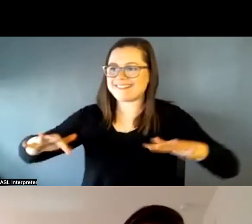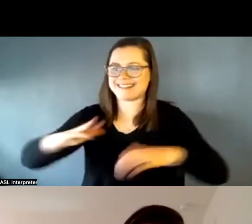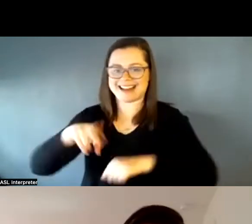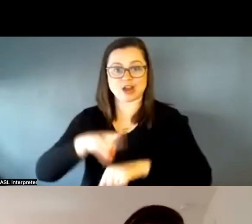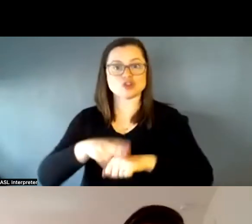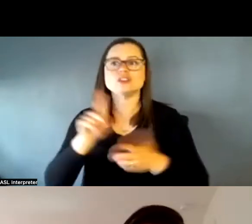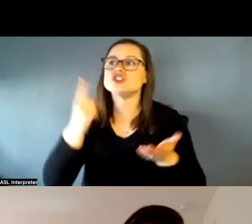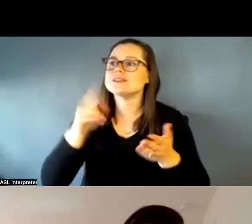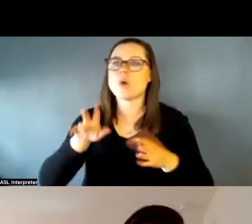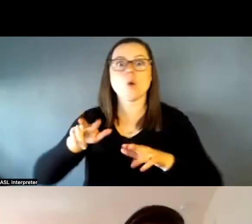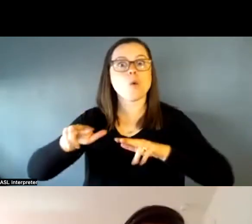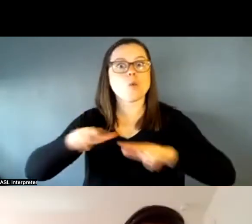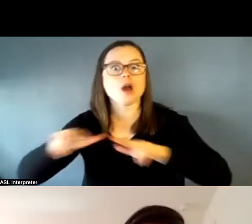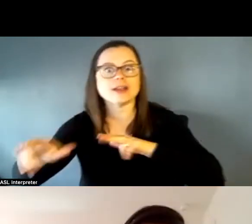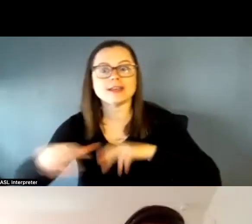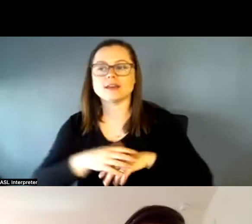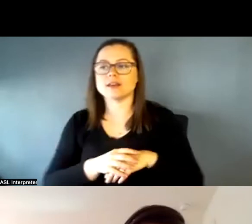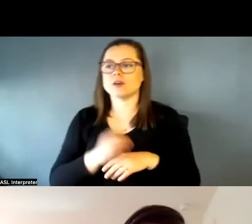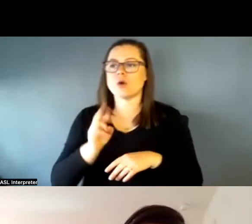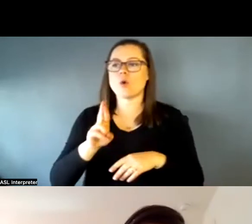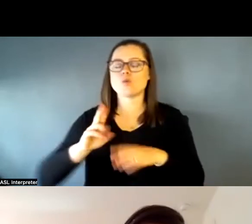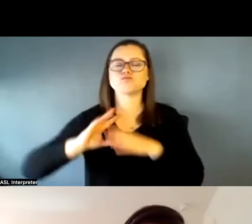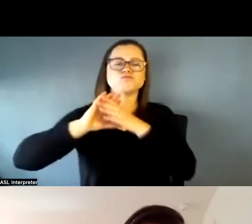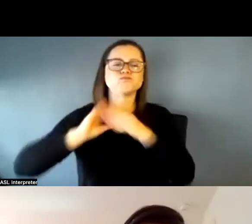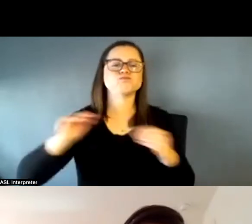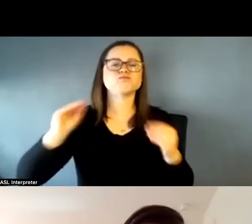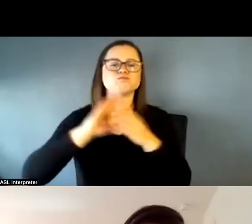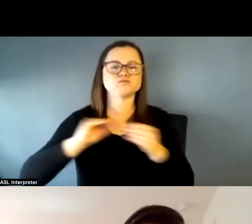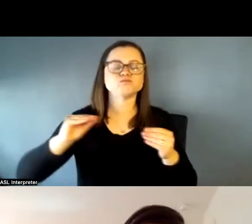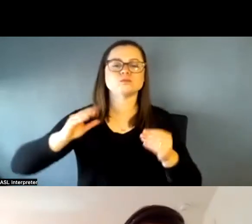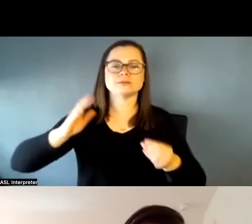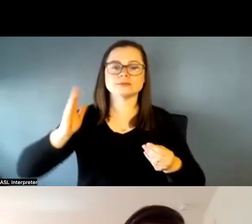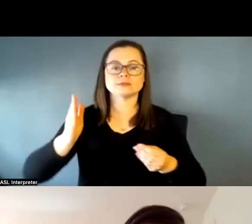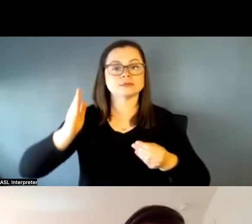walking, or actually even communicating about the Duwamish legacy here?